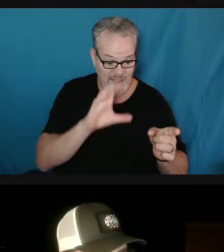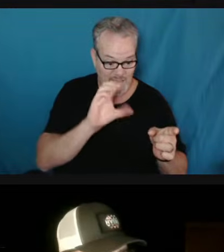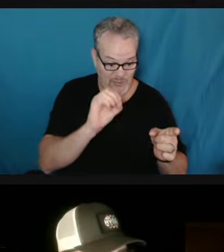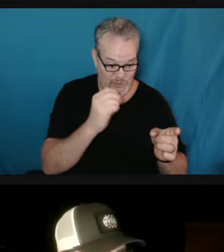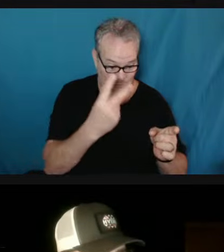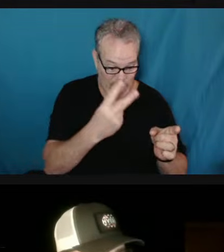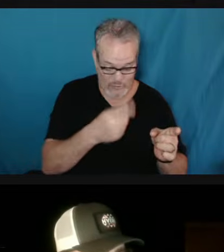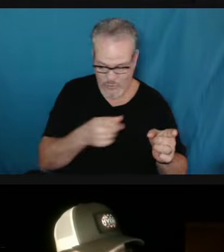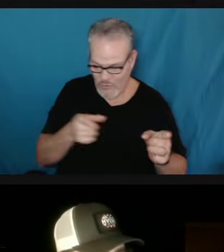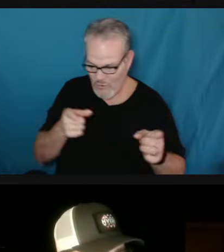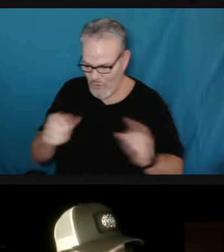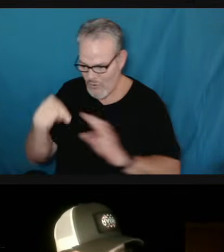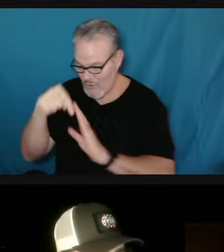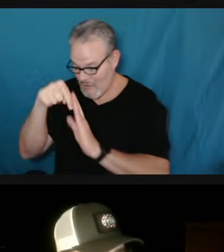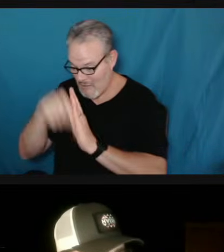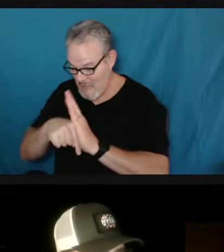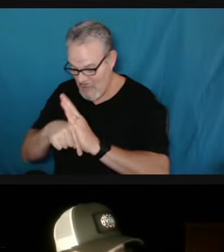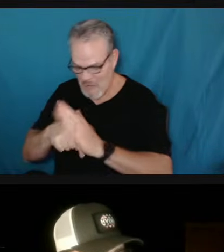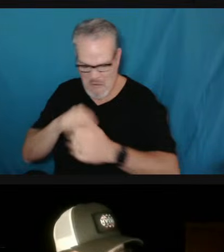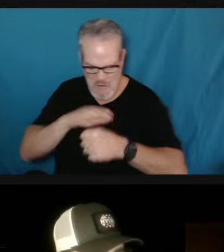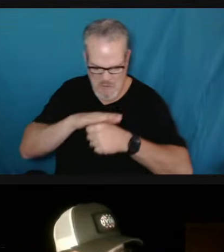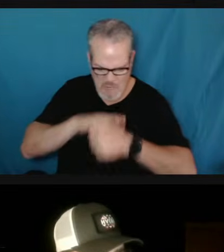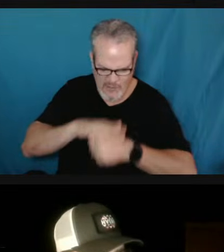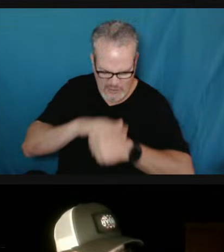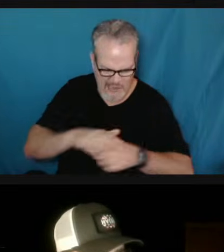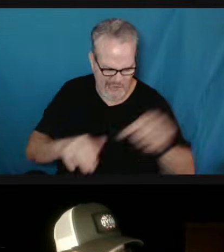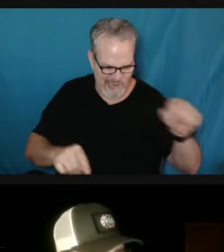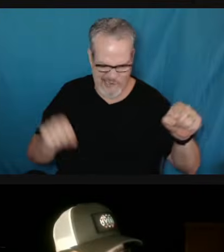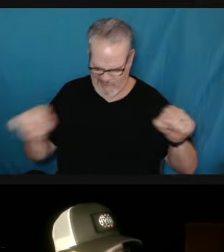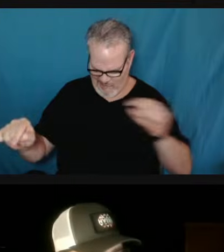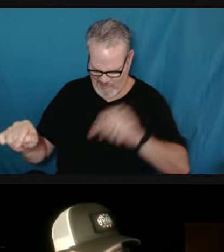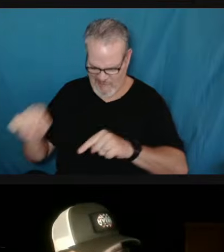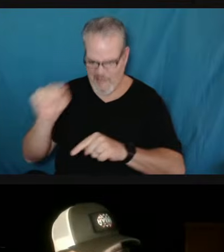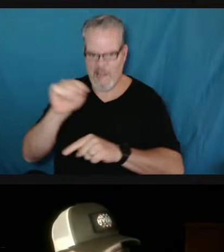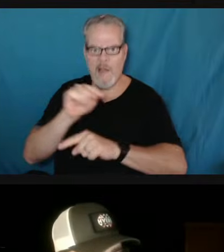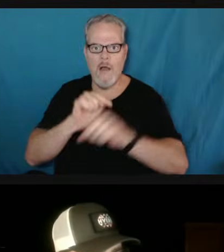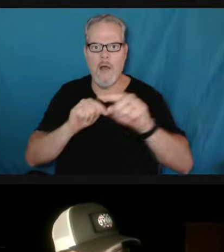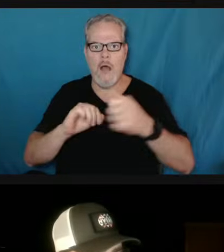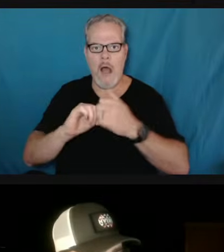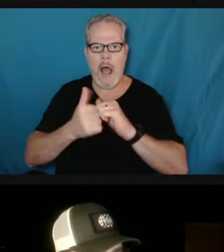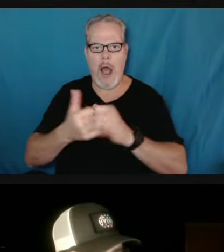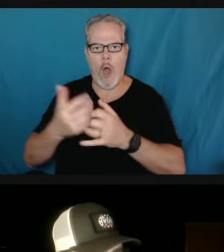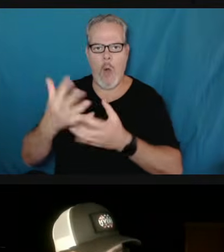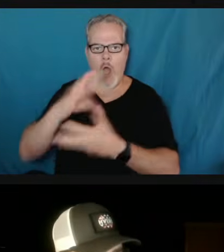and thus the depth where the crystal caught that bit of gas.